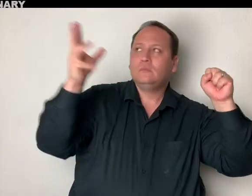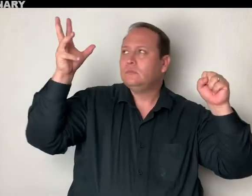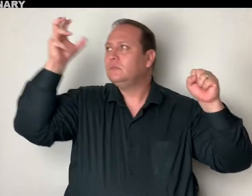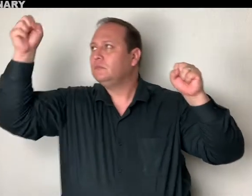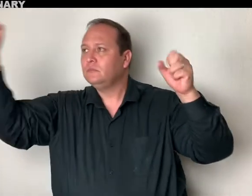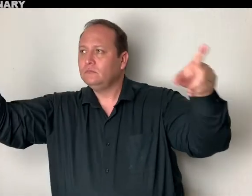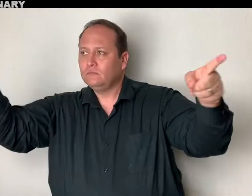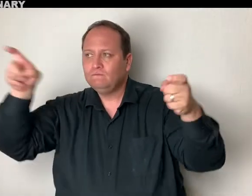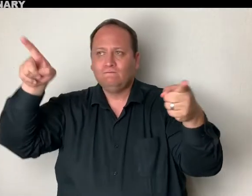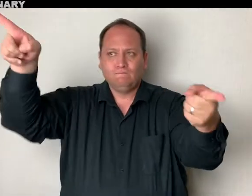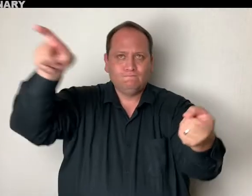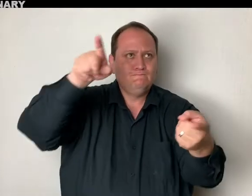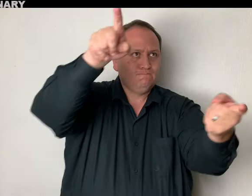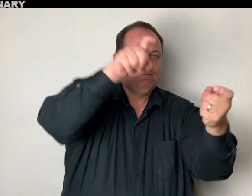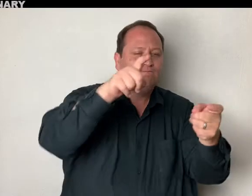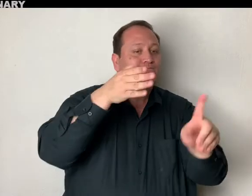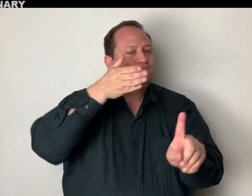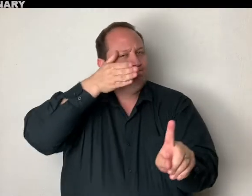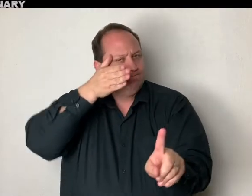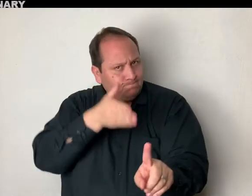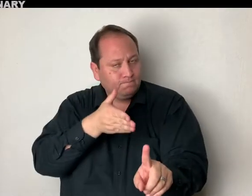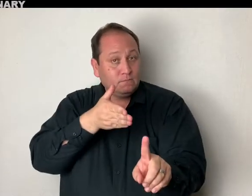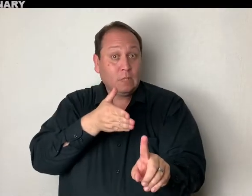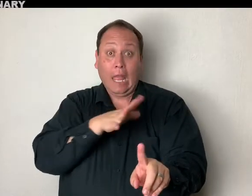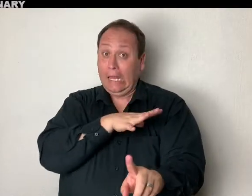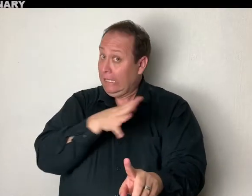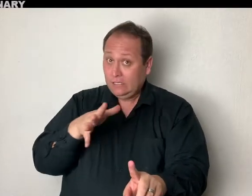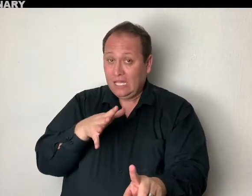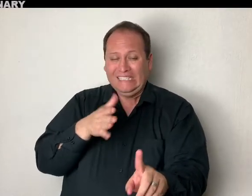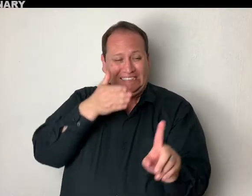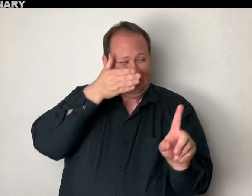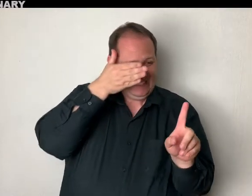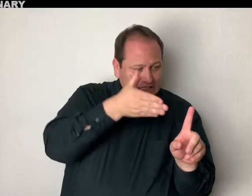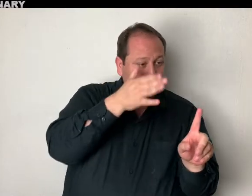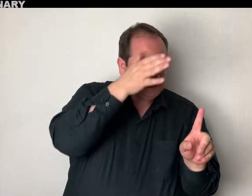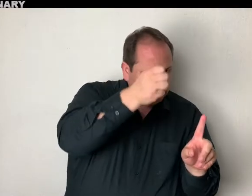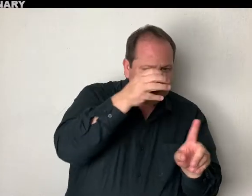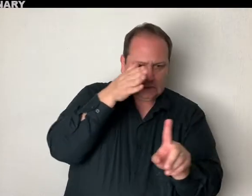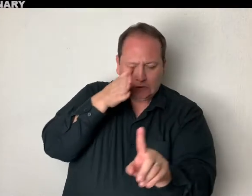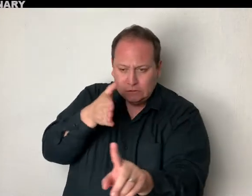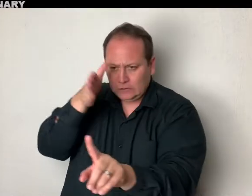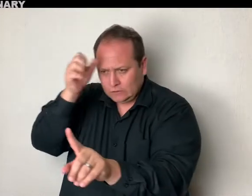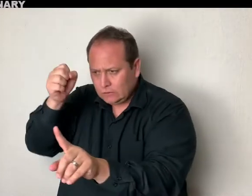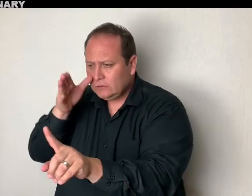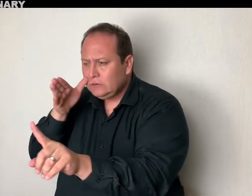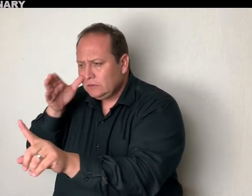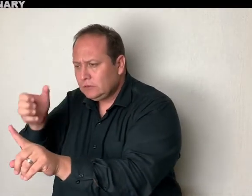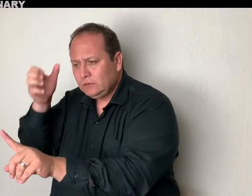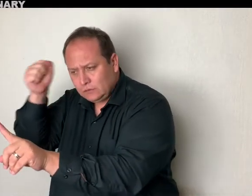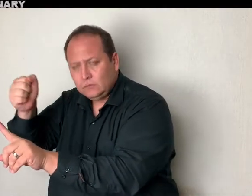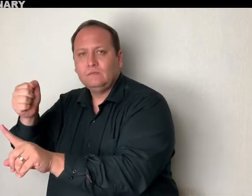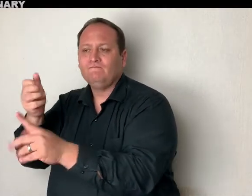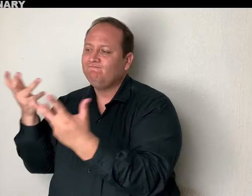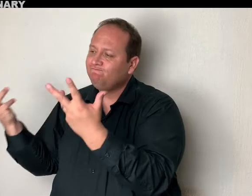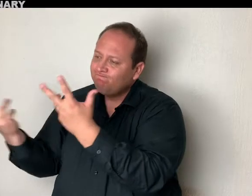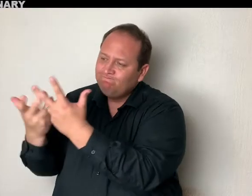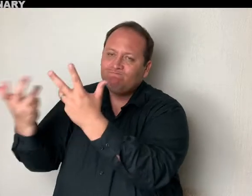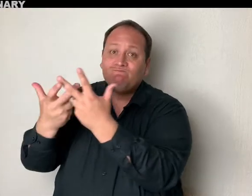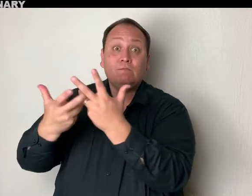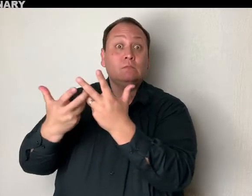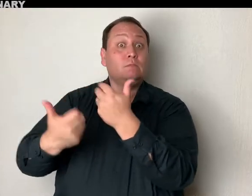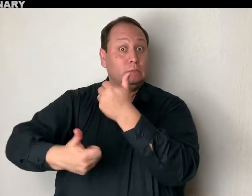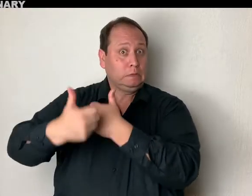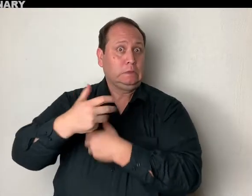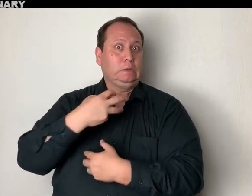specific, not just general, but specific responses to the challenges that are put forward.